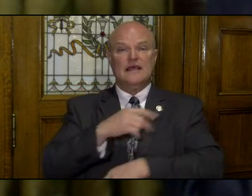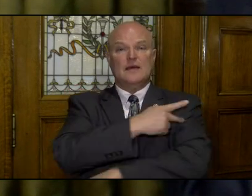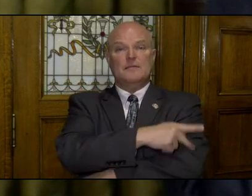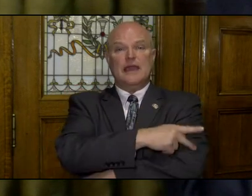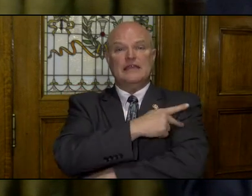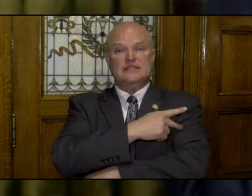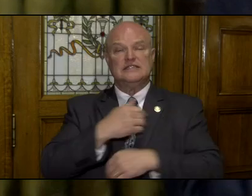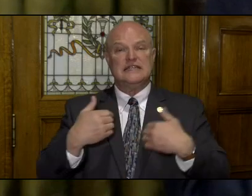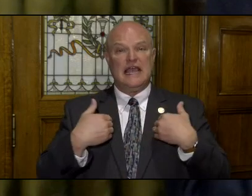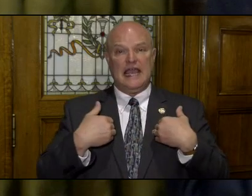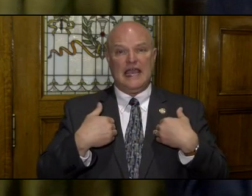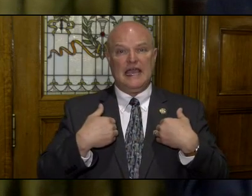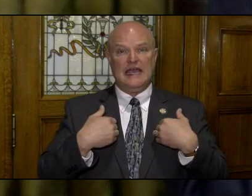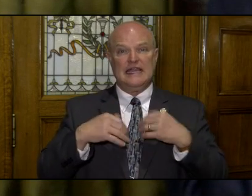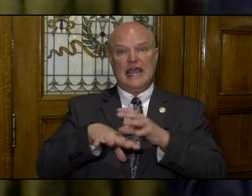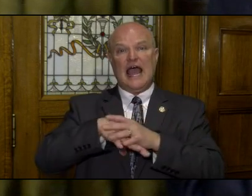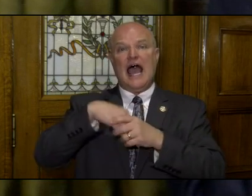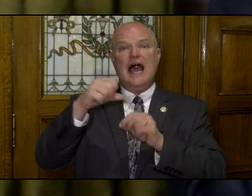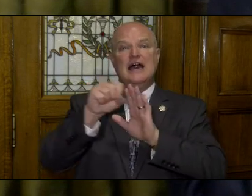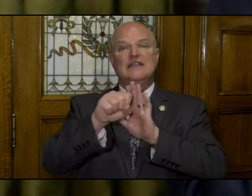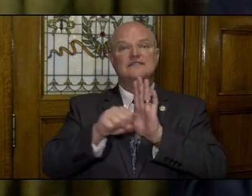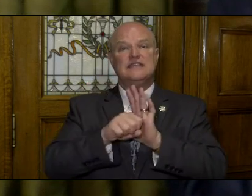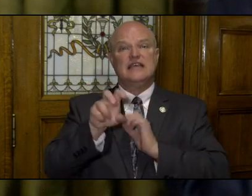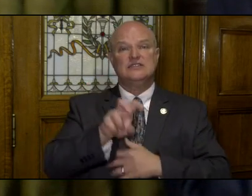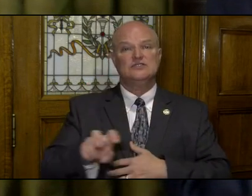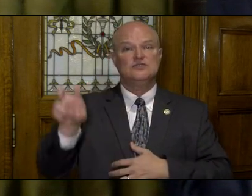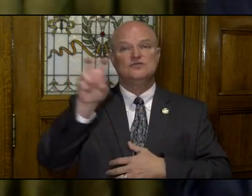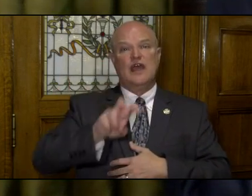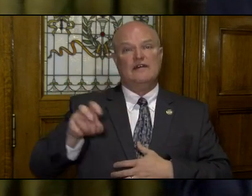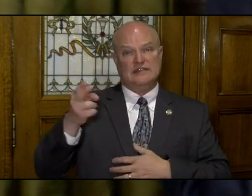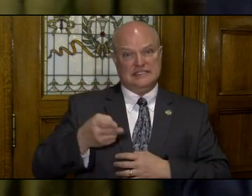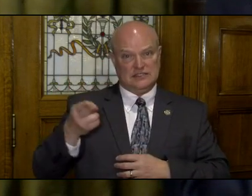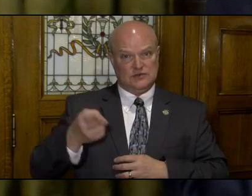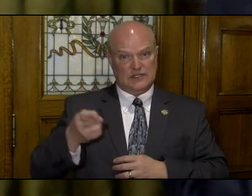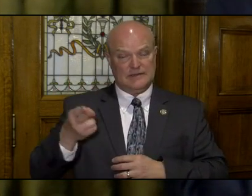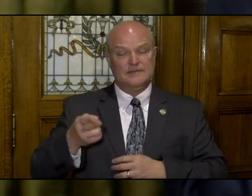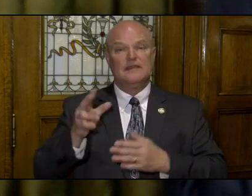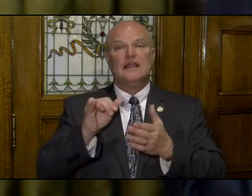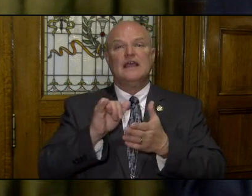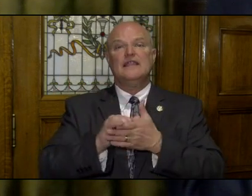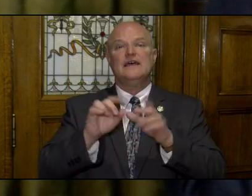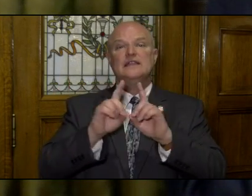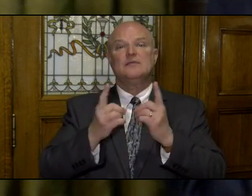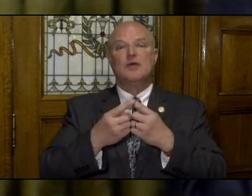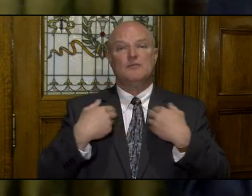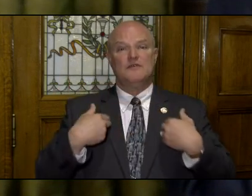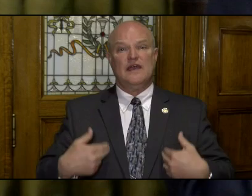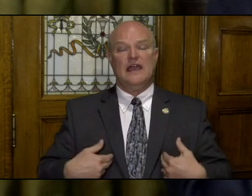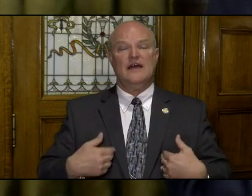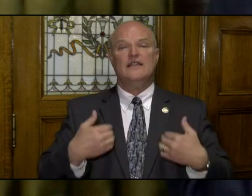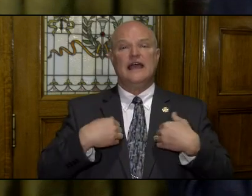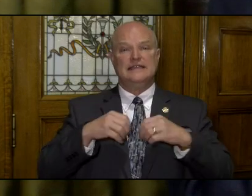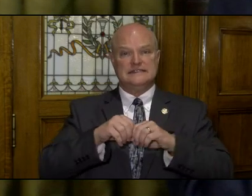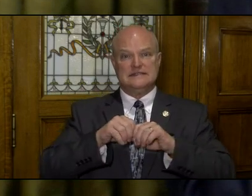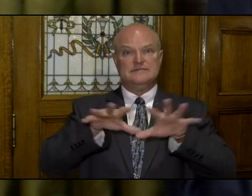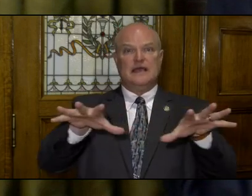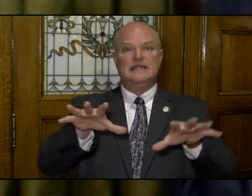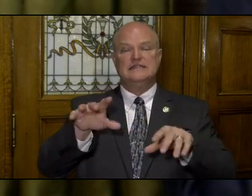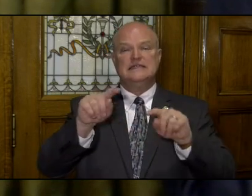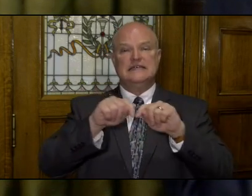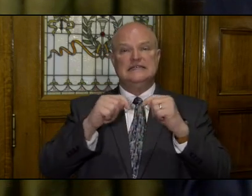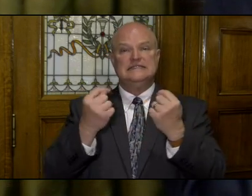patient has had a out-of-state travel history. The Department of Health has dispatched a